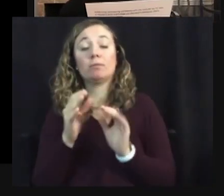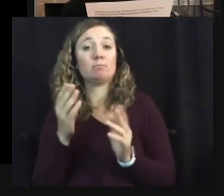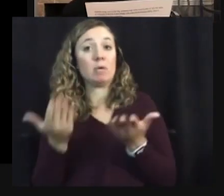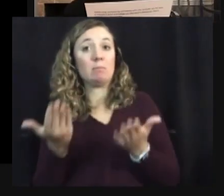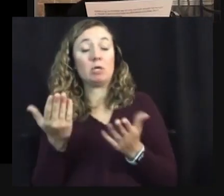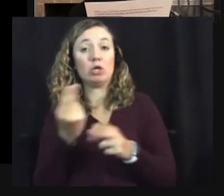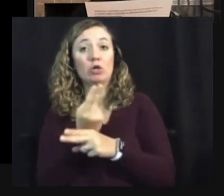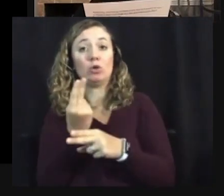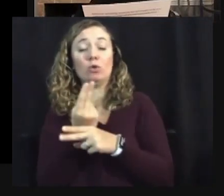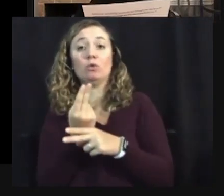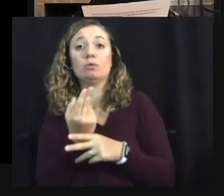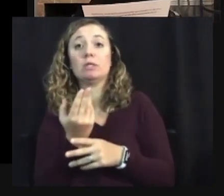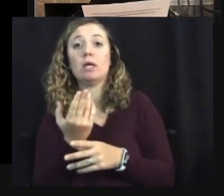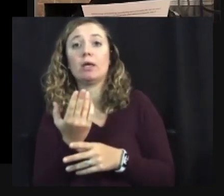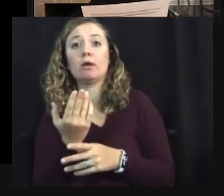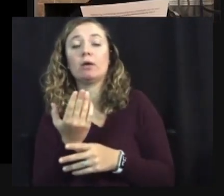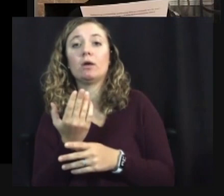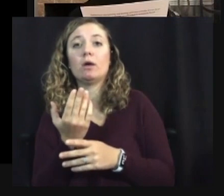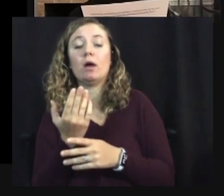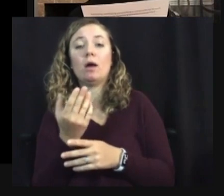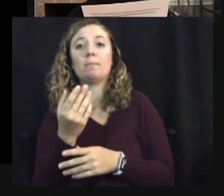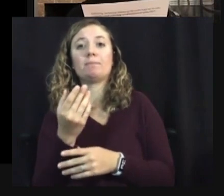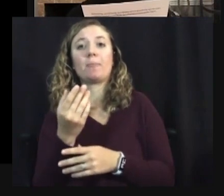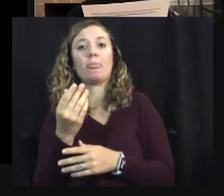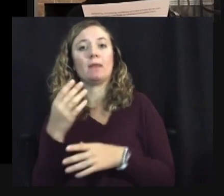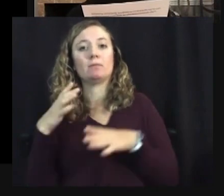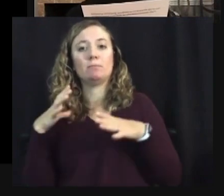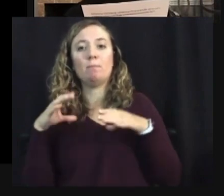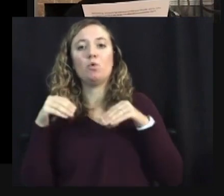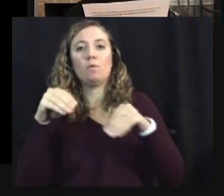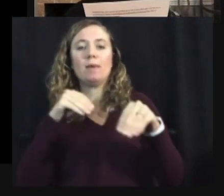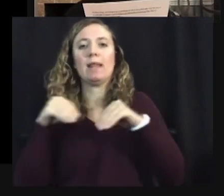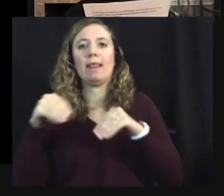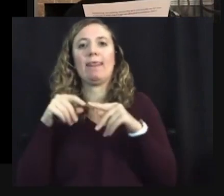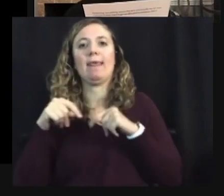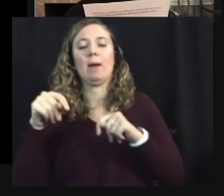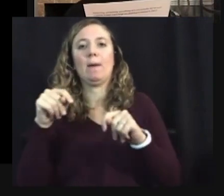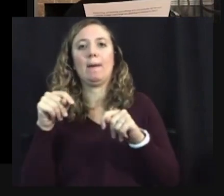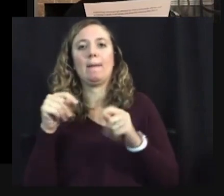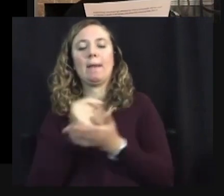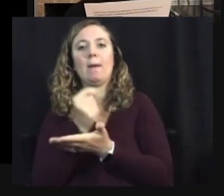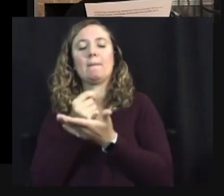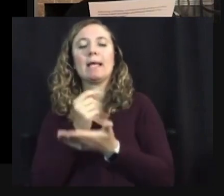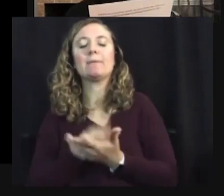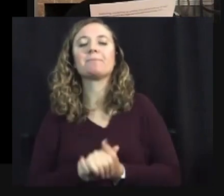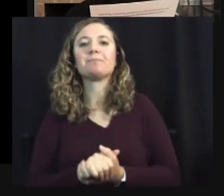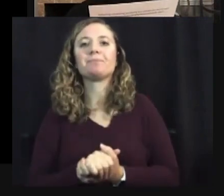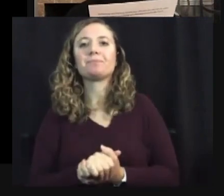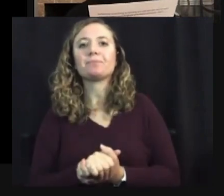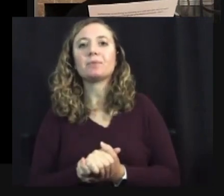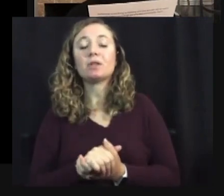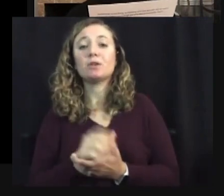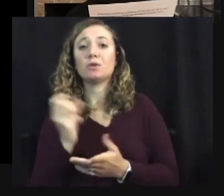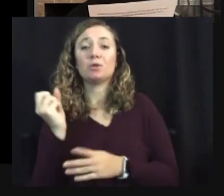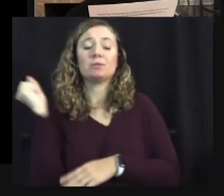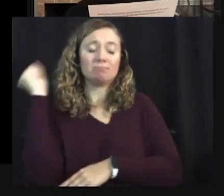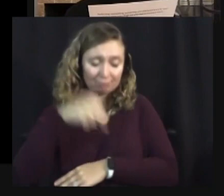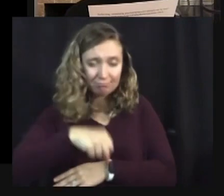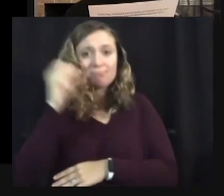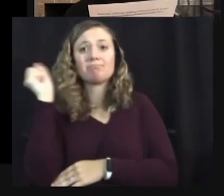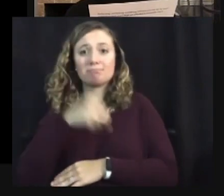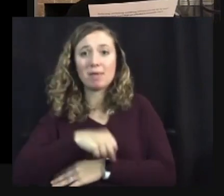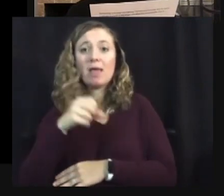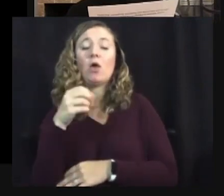repackaged stimming in an acceptable field. Headbang to metal music. Or go to a church and get possessed by the